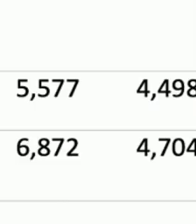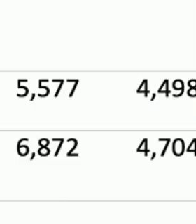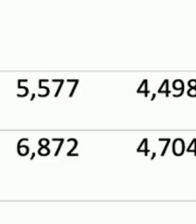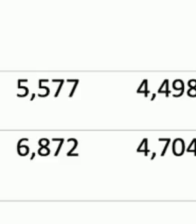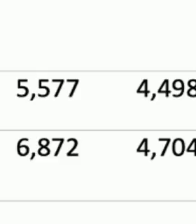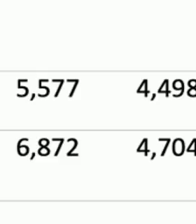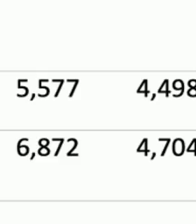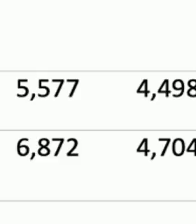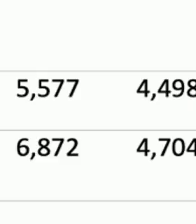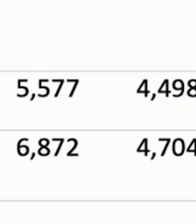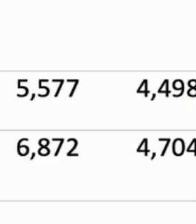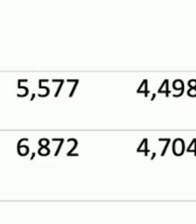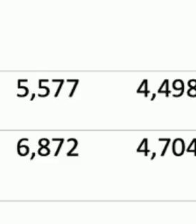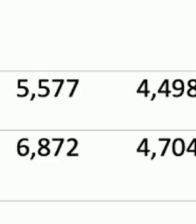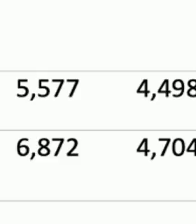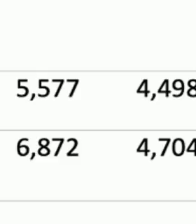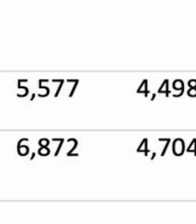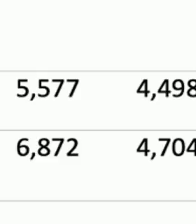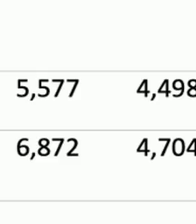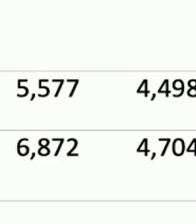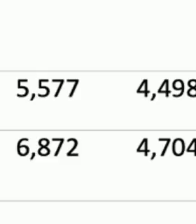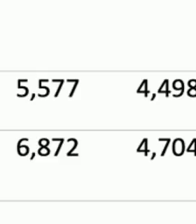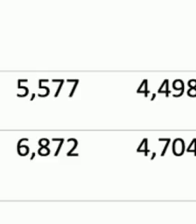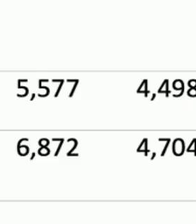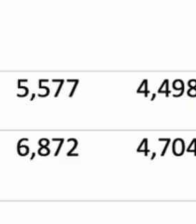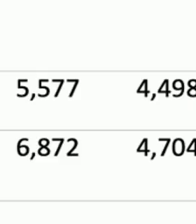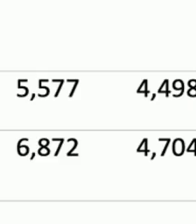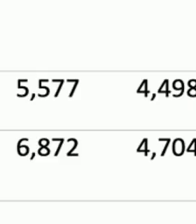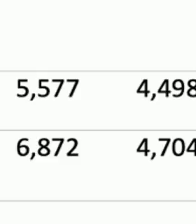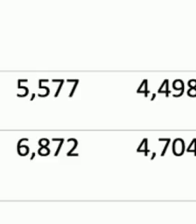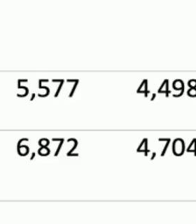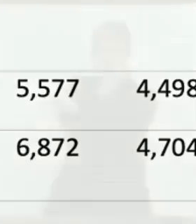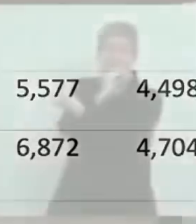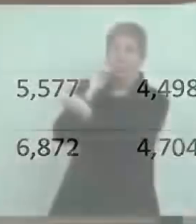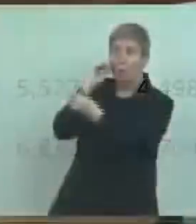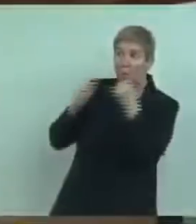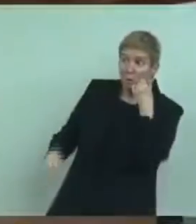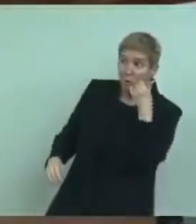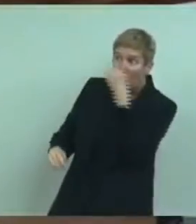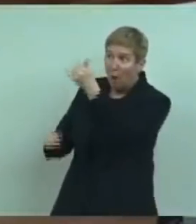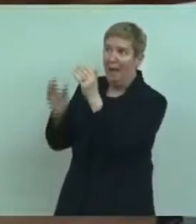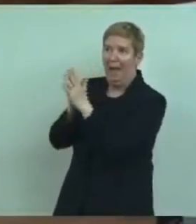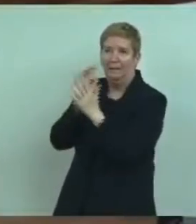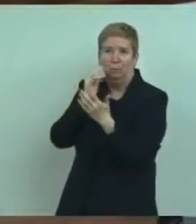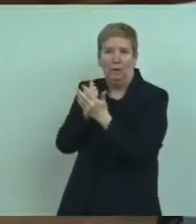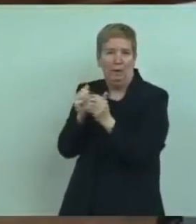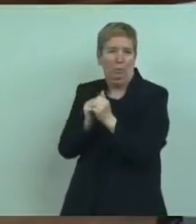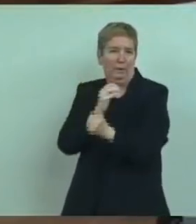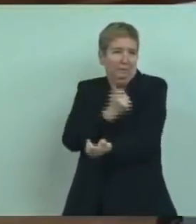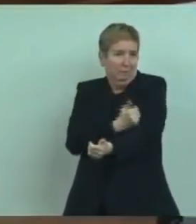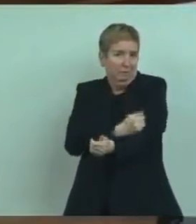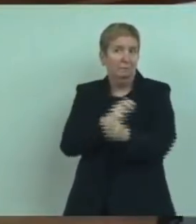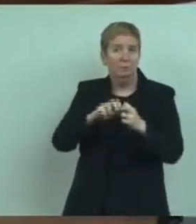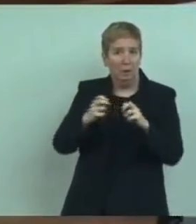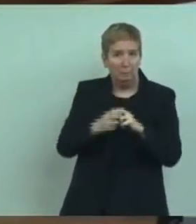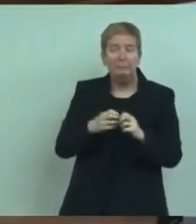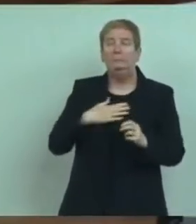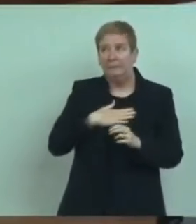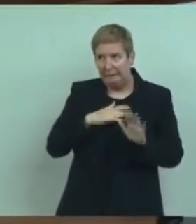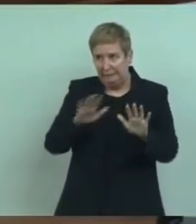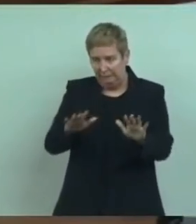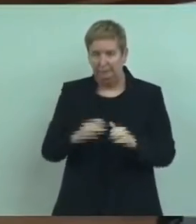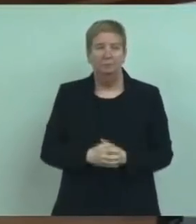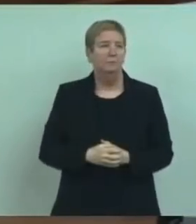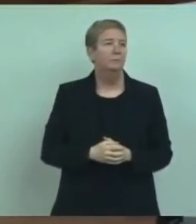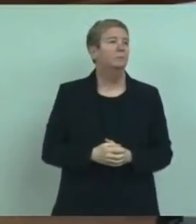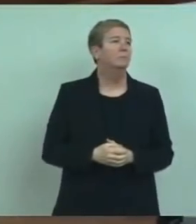855-NM-CRISIS, C-R-I-S-I-S, can be called. We would encourage you to take advantage of those resources if you need them. The last